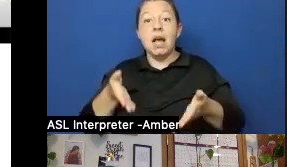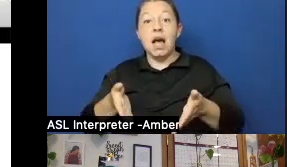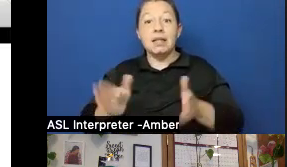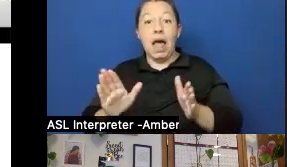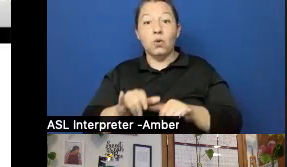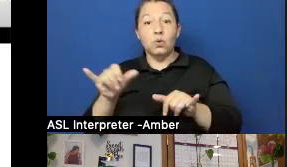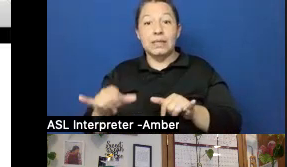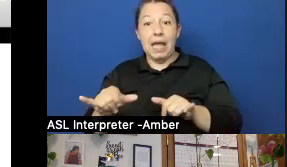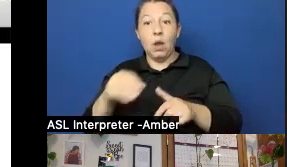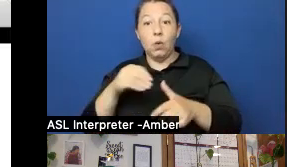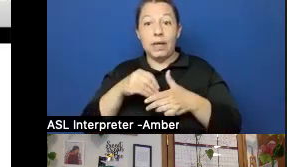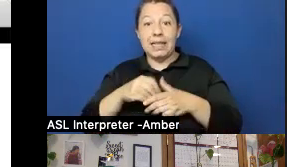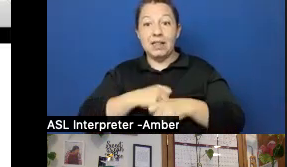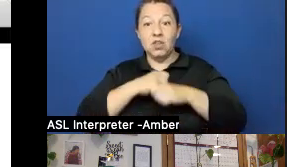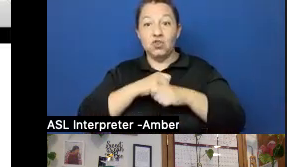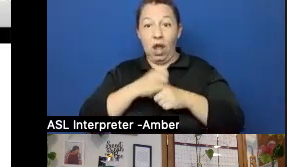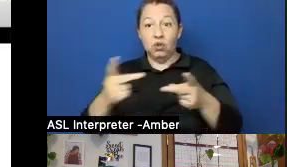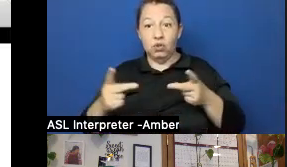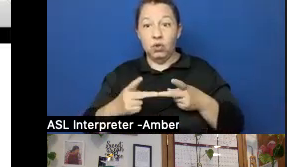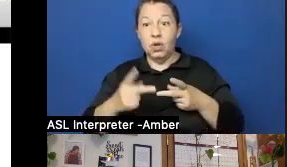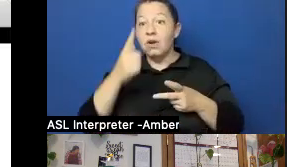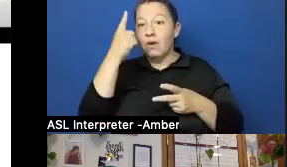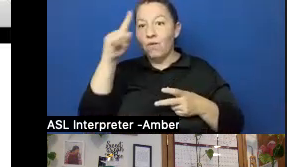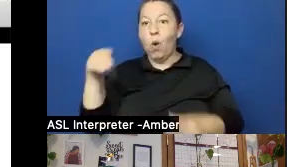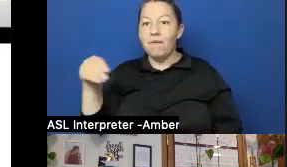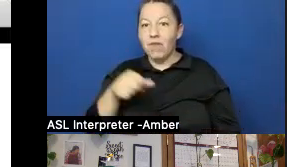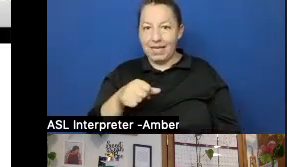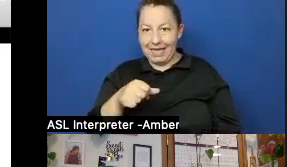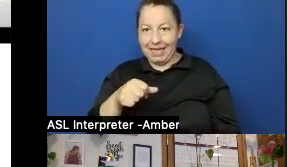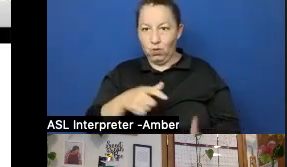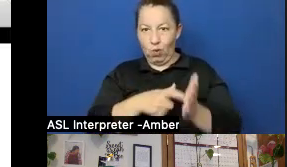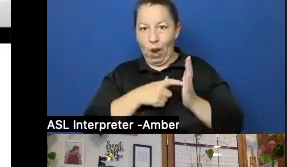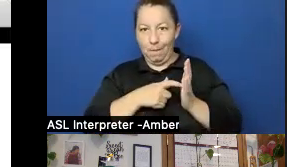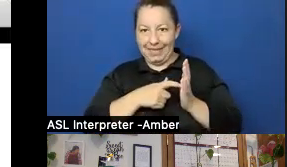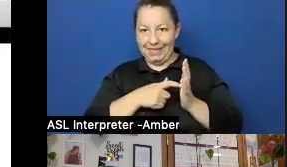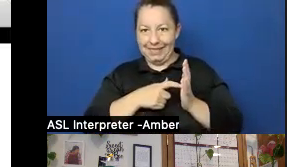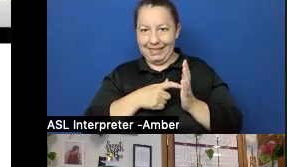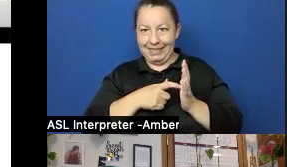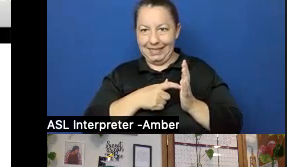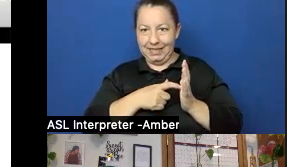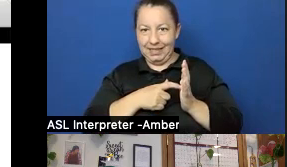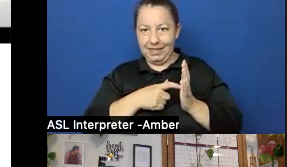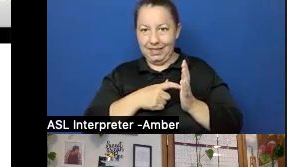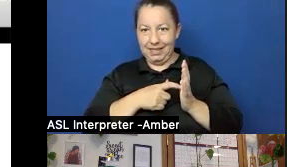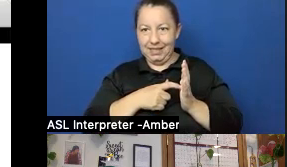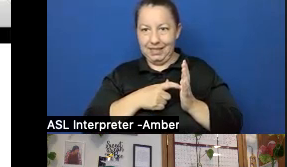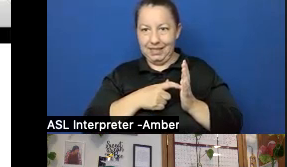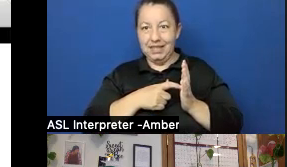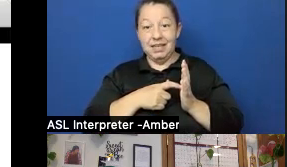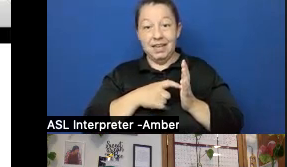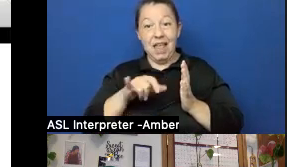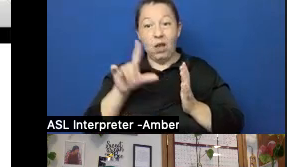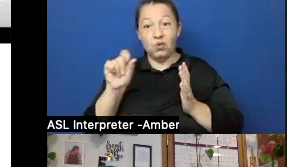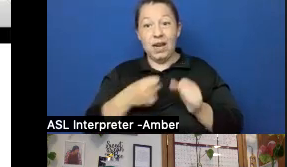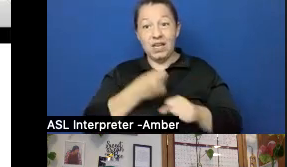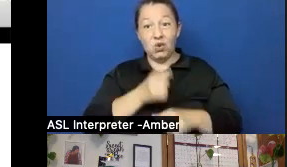stay in the shelter per funding requirements. So that was, and that's 20 years old, and I know